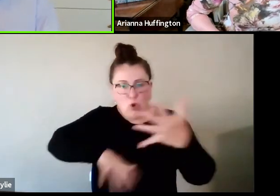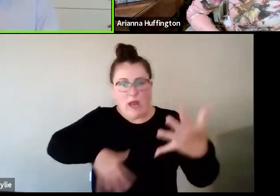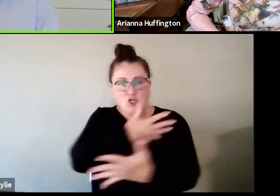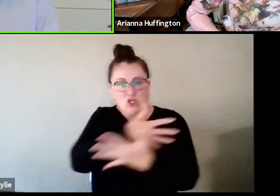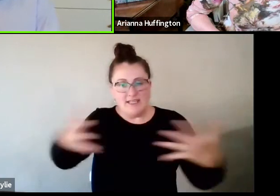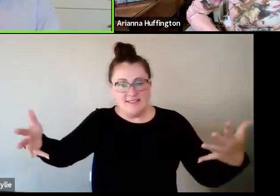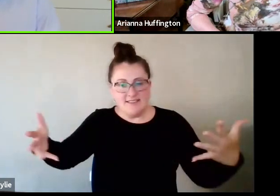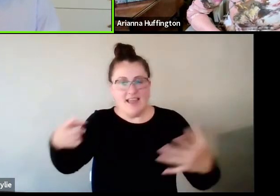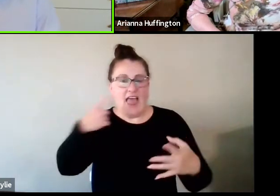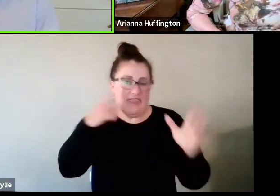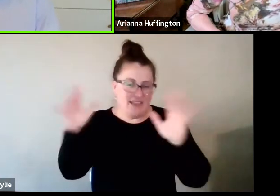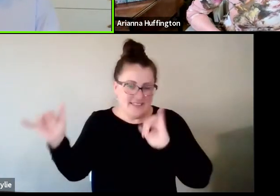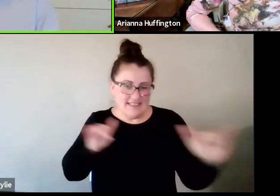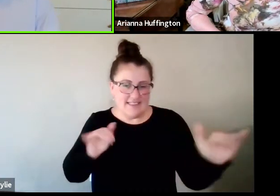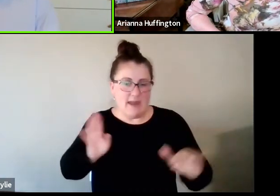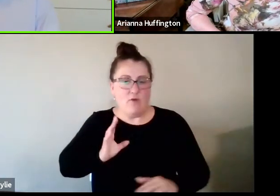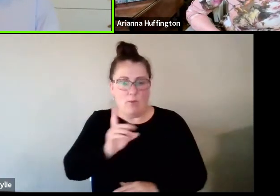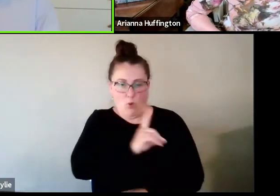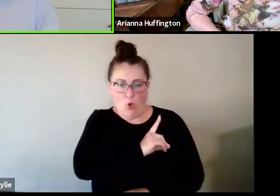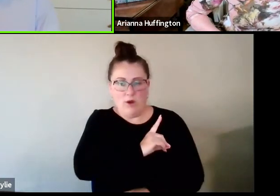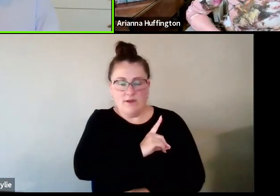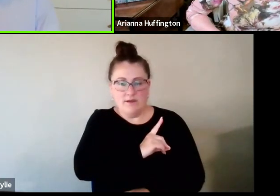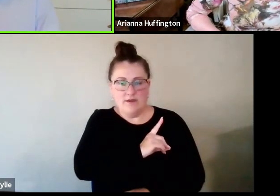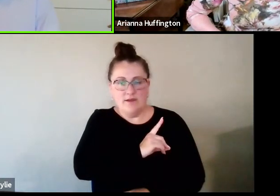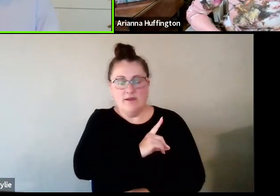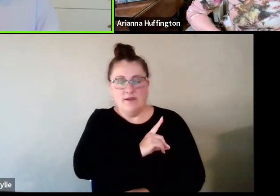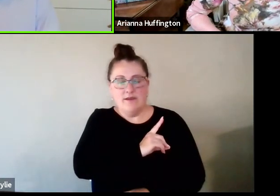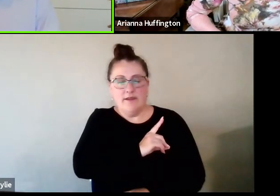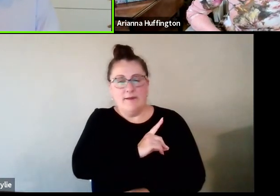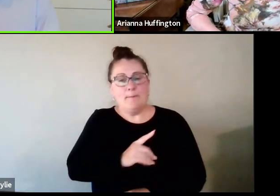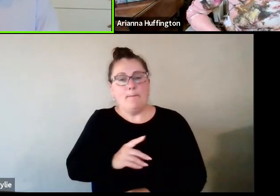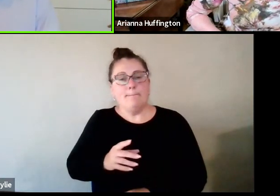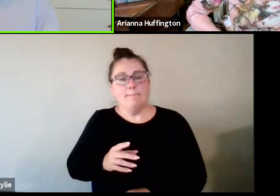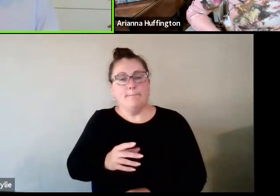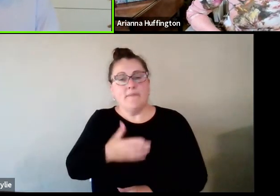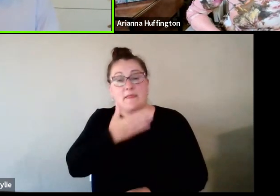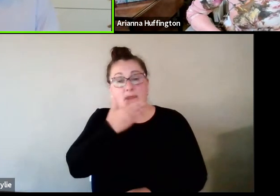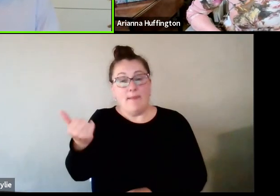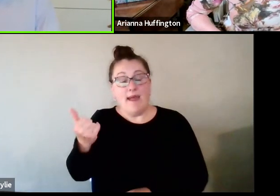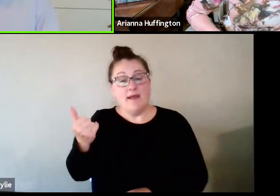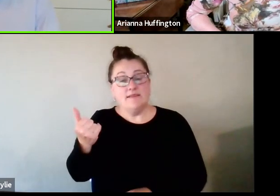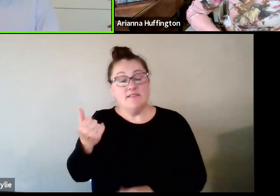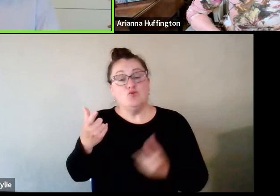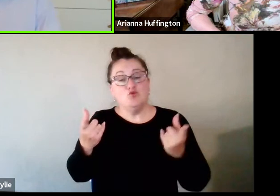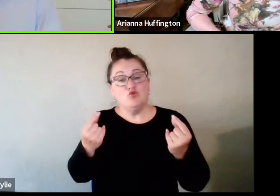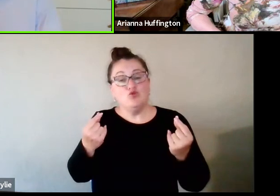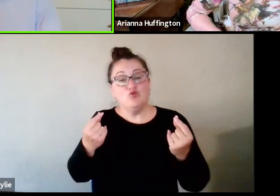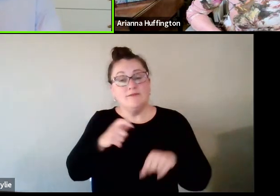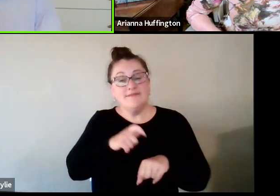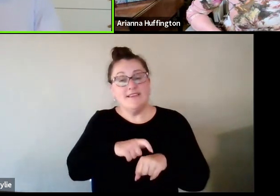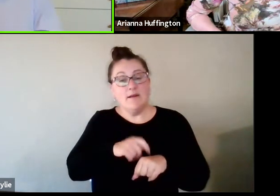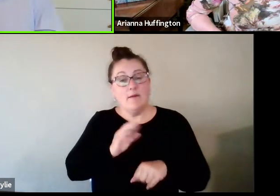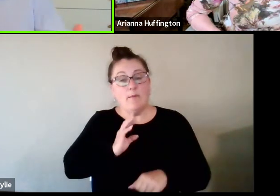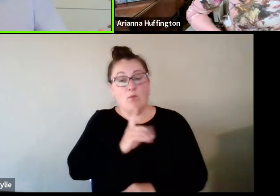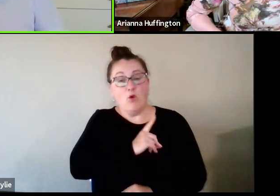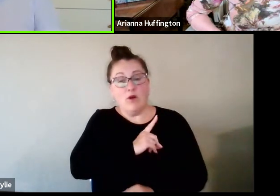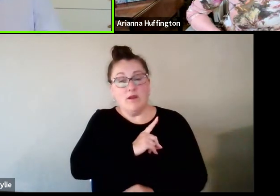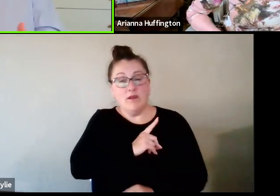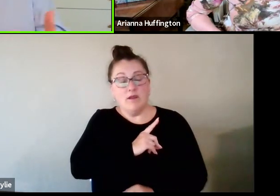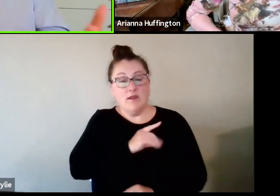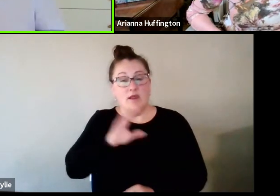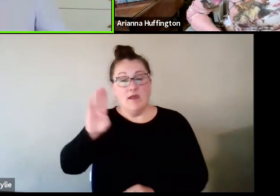for boards. And I think some of the most productive time I've had on boards is when we go out. So at Best Buy, we would take our